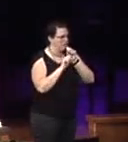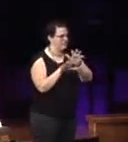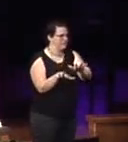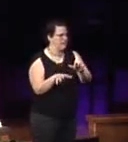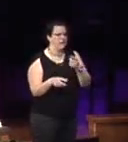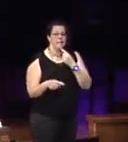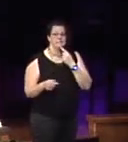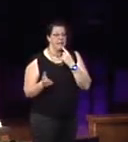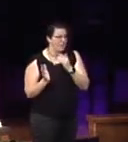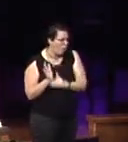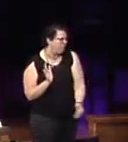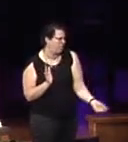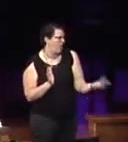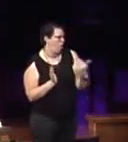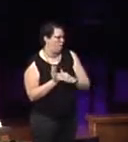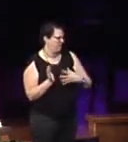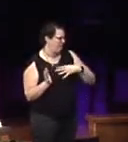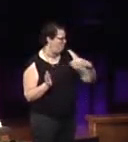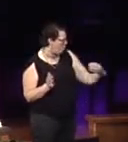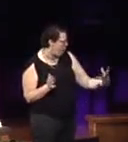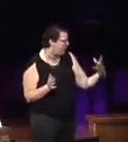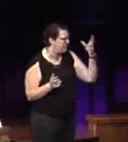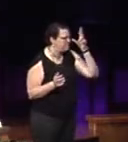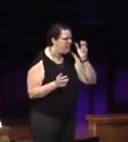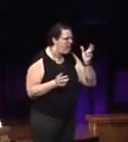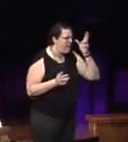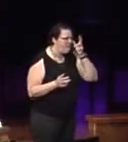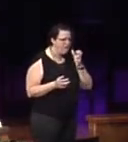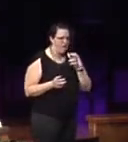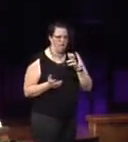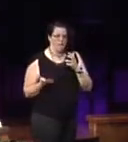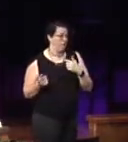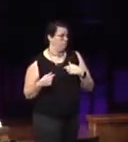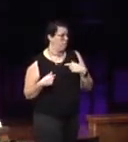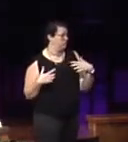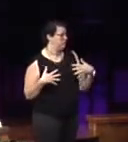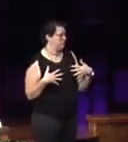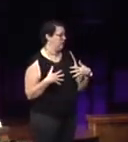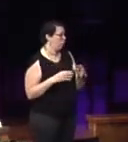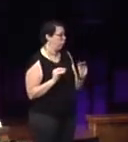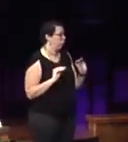it a number of times, white devil, white devil. And I wasn't scared.